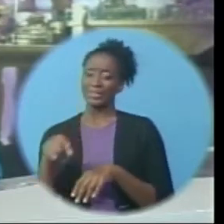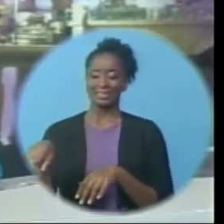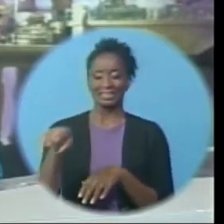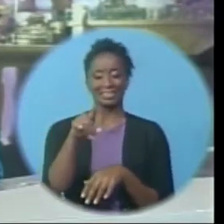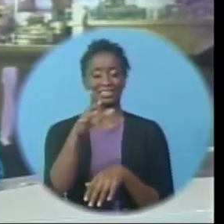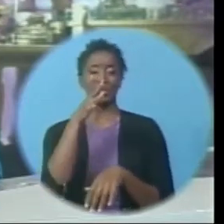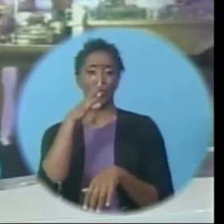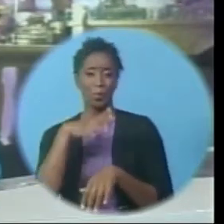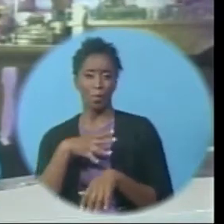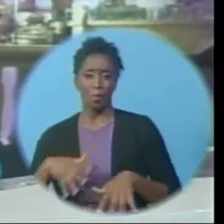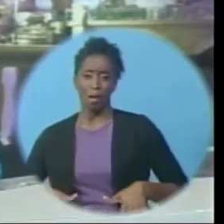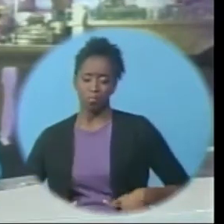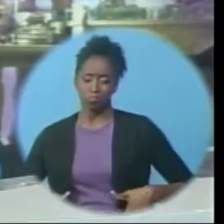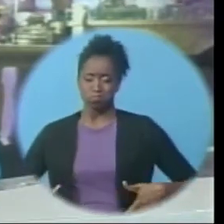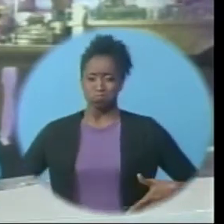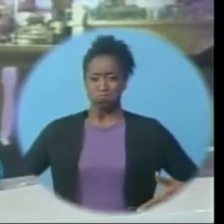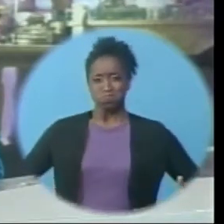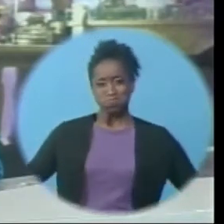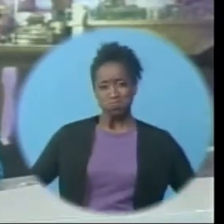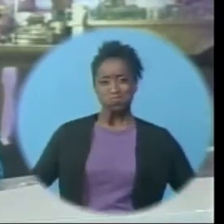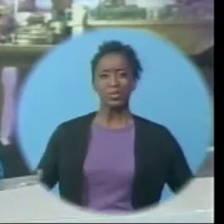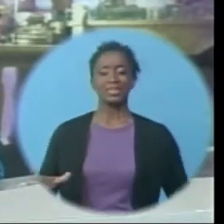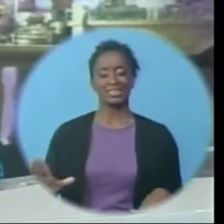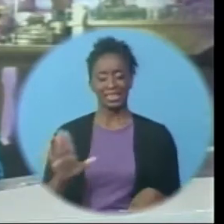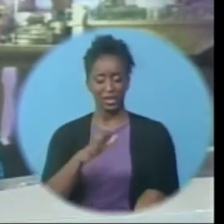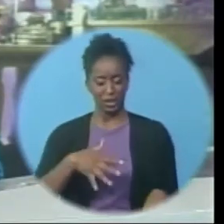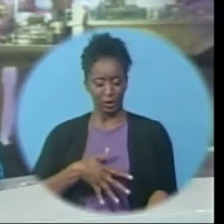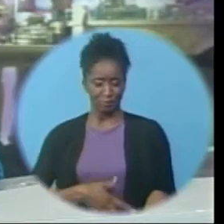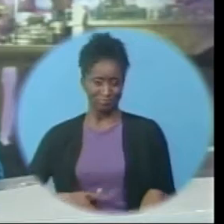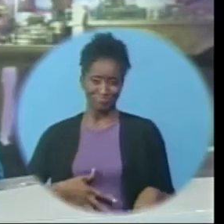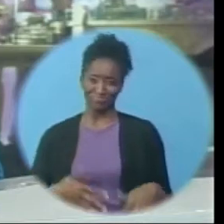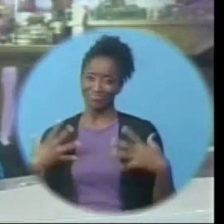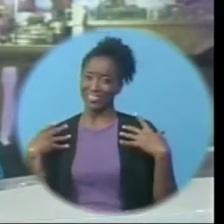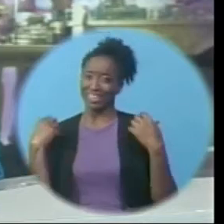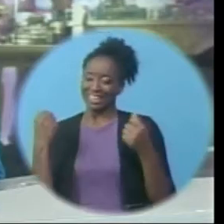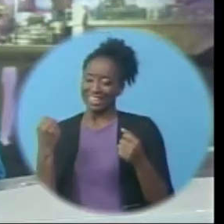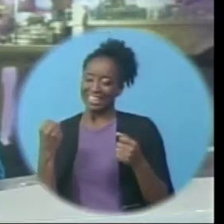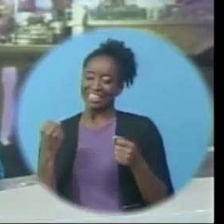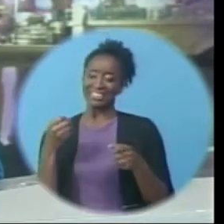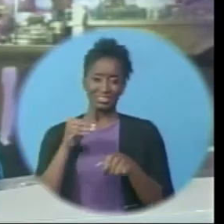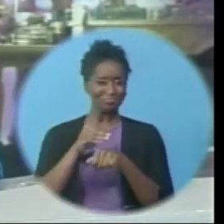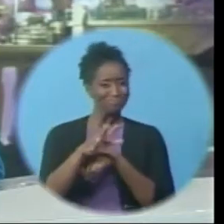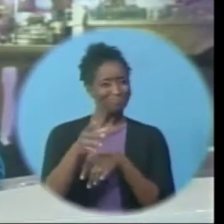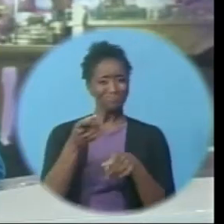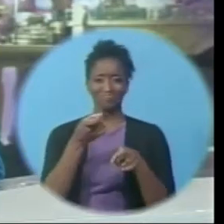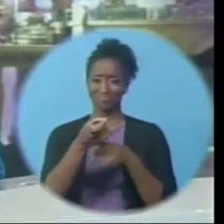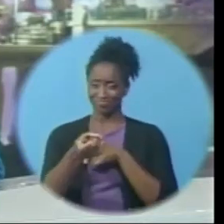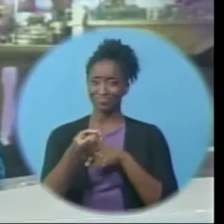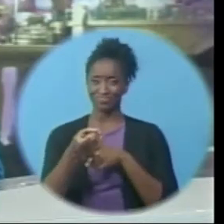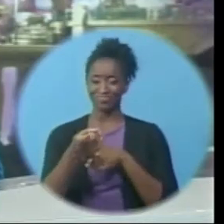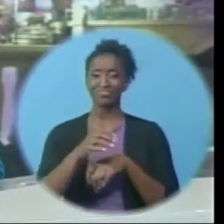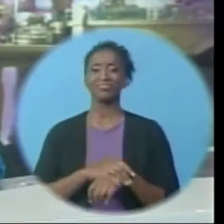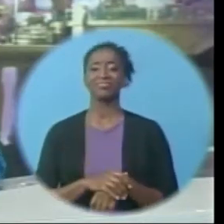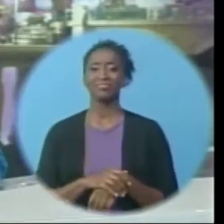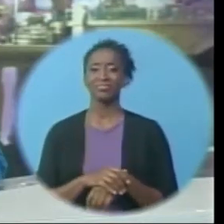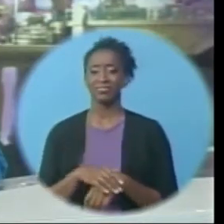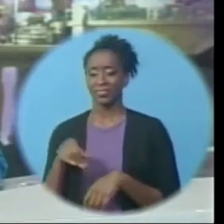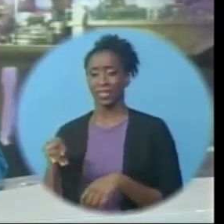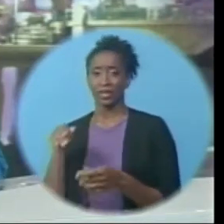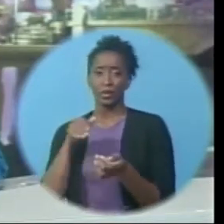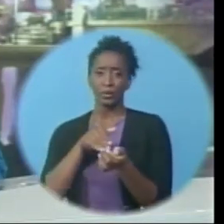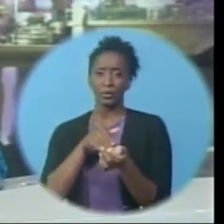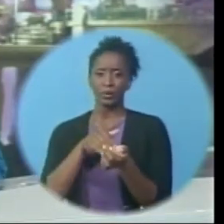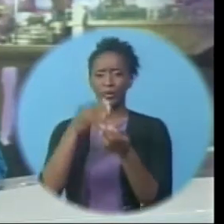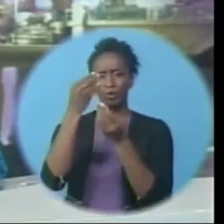obesity is not only impacting females, but it's having an effect on their reproductive health. Dr. Godfrey Shreb made